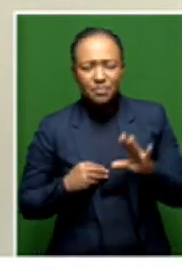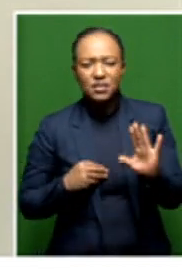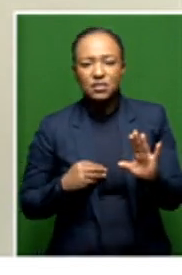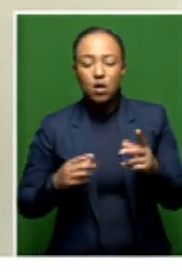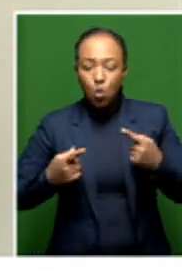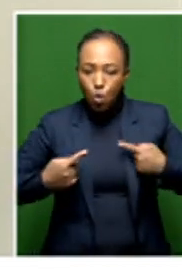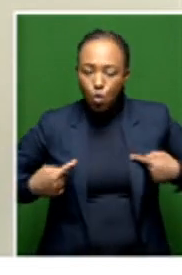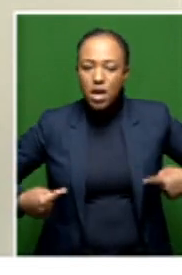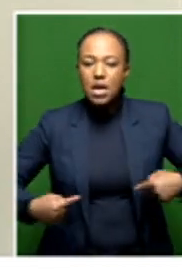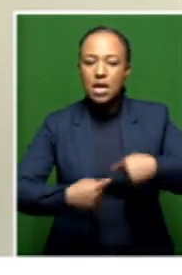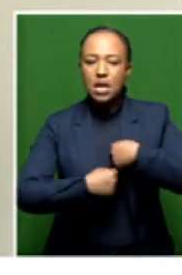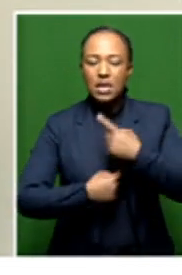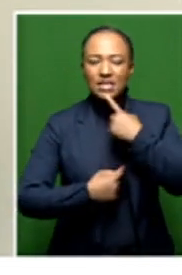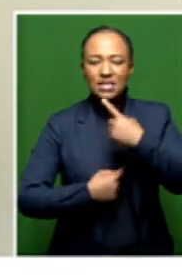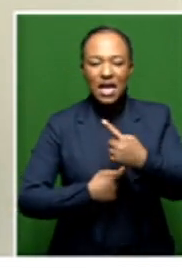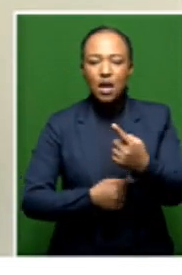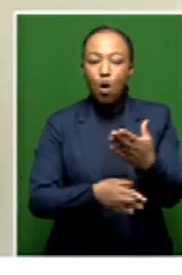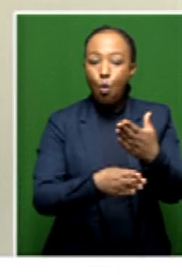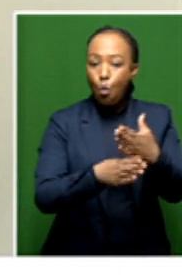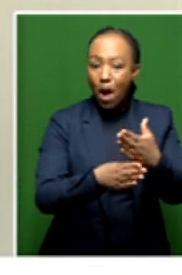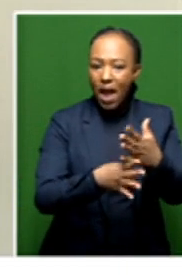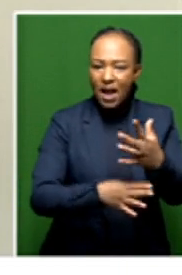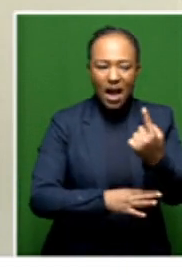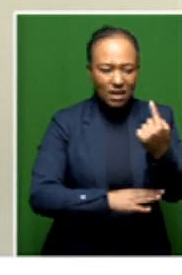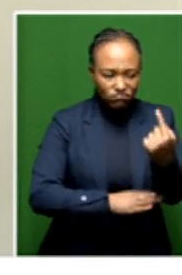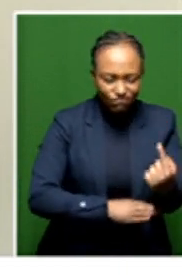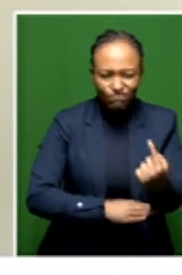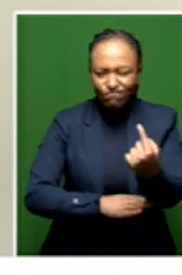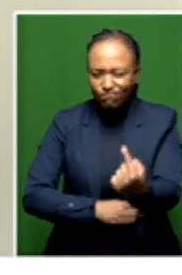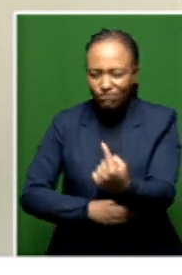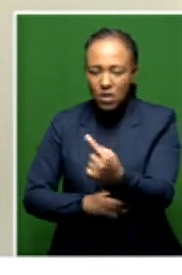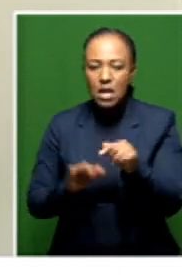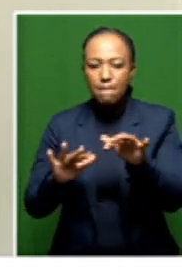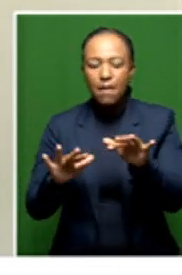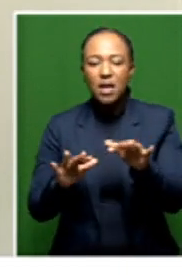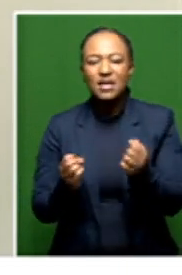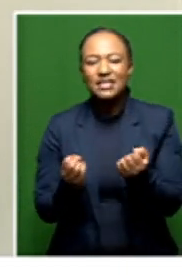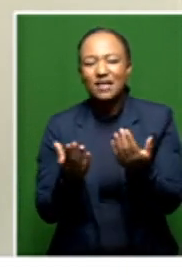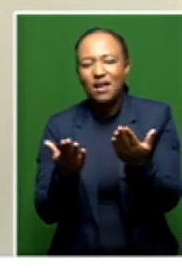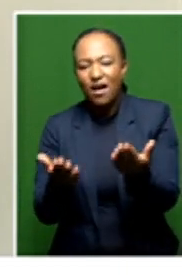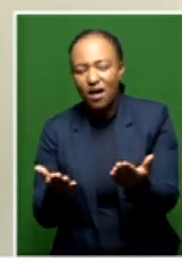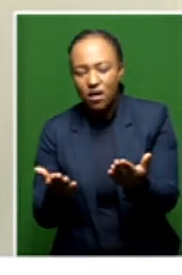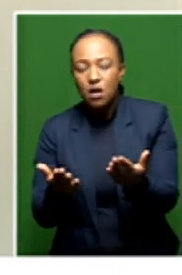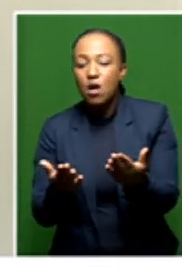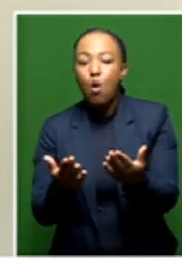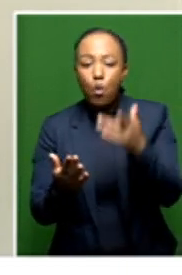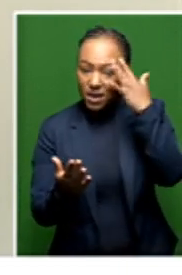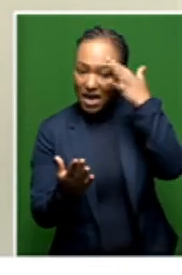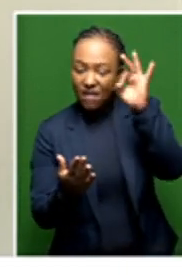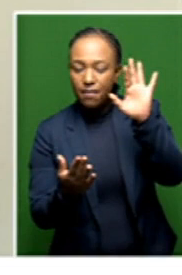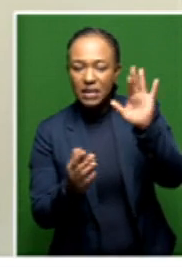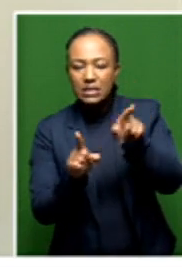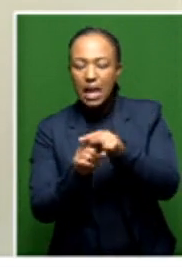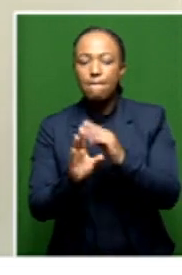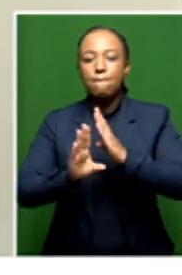are saying every worker in the public sector, in the private sector, must be conscious